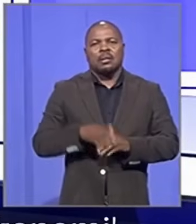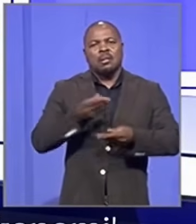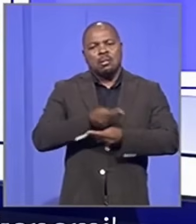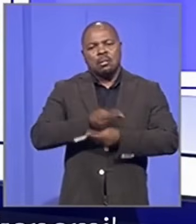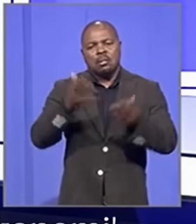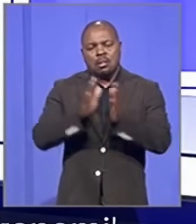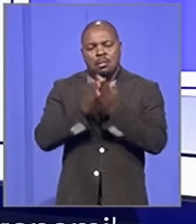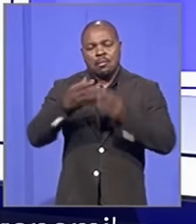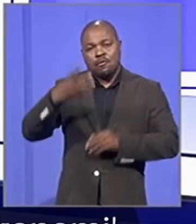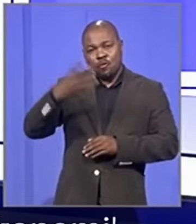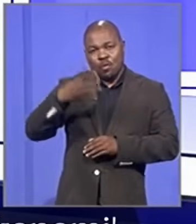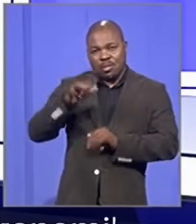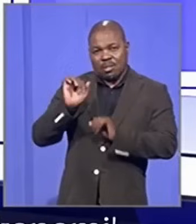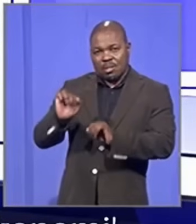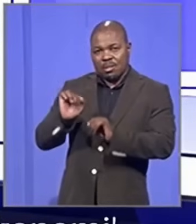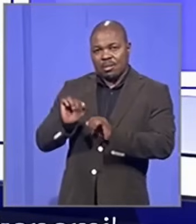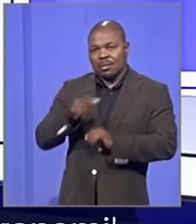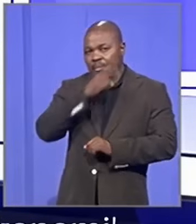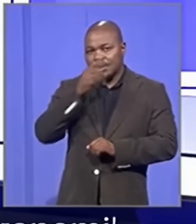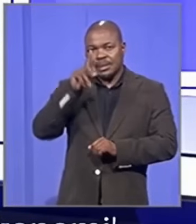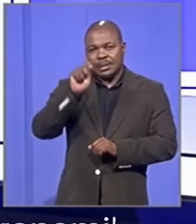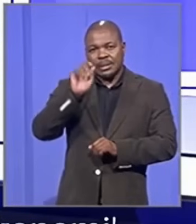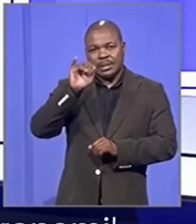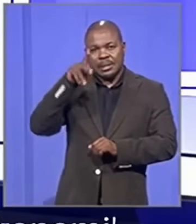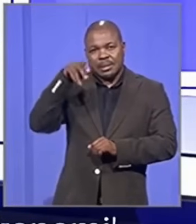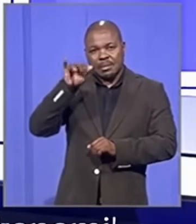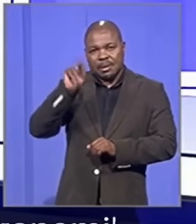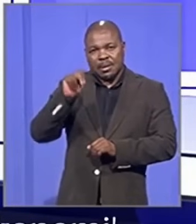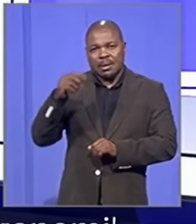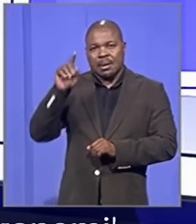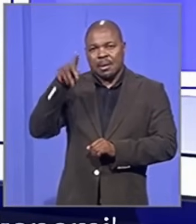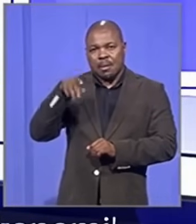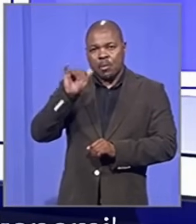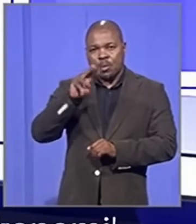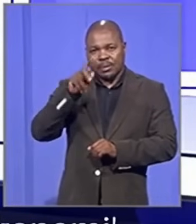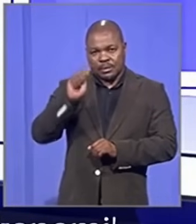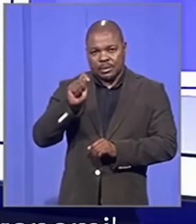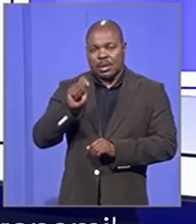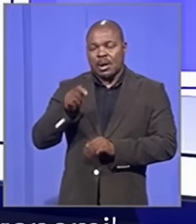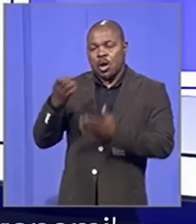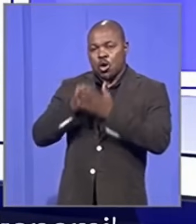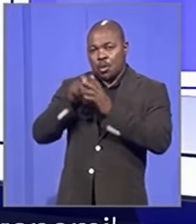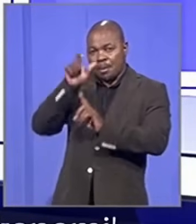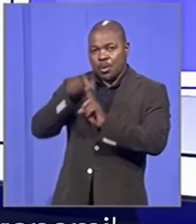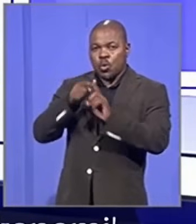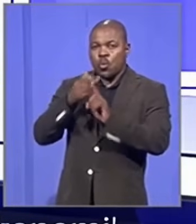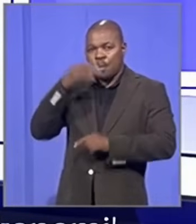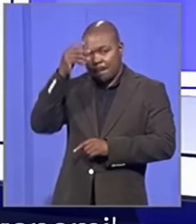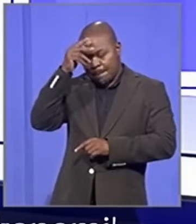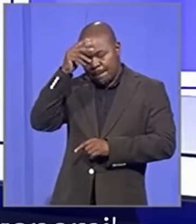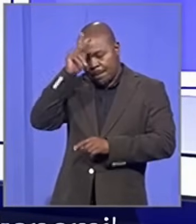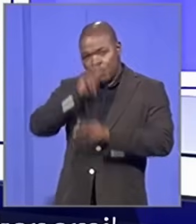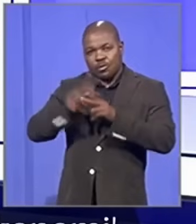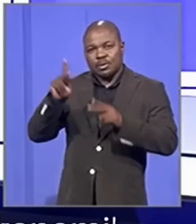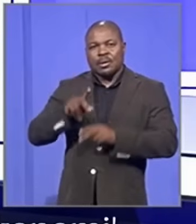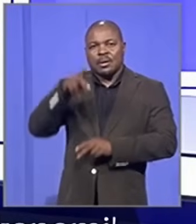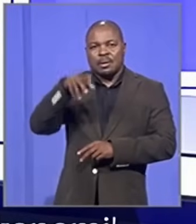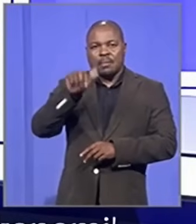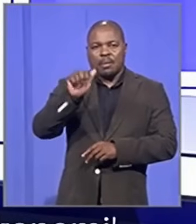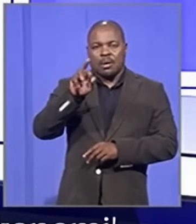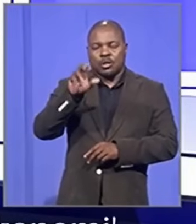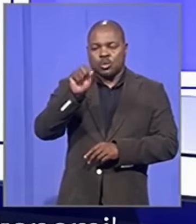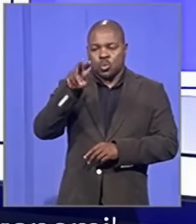buka ya bone ya University ya go bitšwa Tipping Point, Turmoil or Reform, raekonomi Professor Raymond Parsons o gateletše